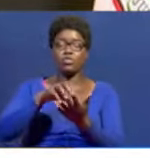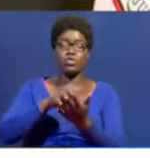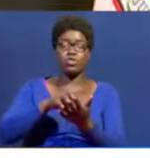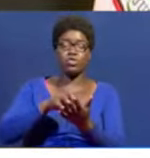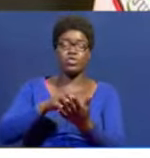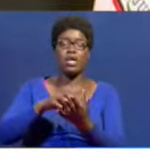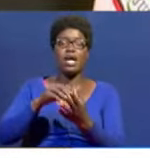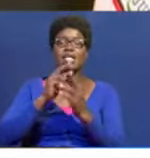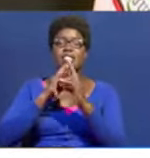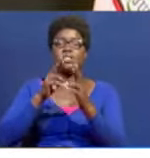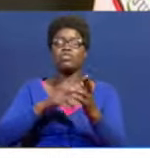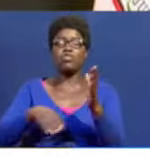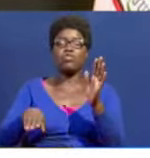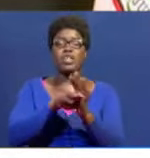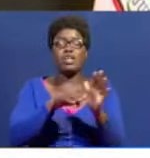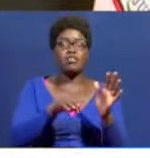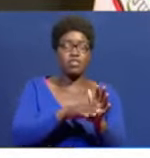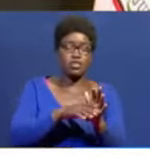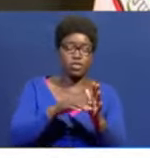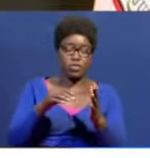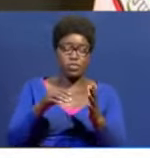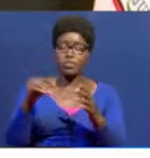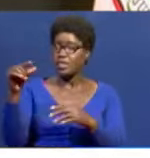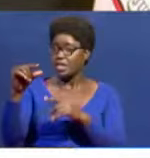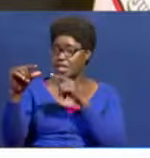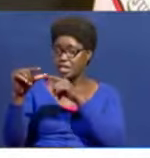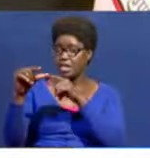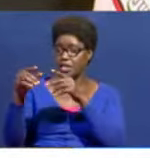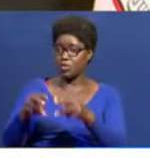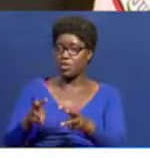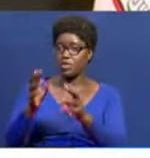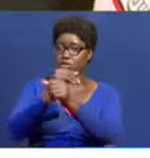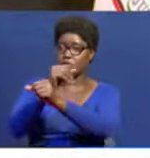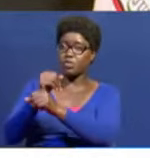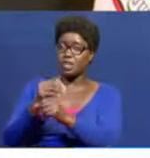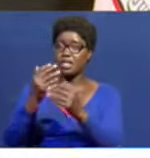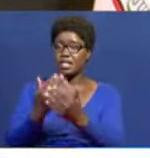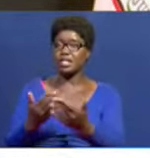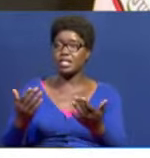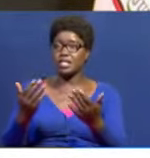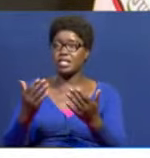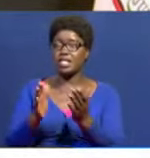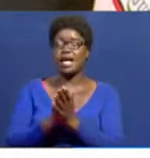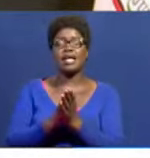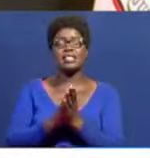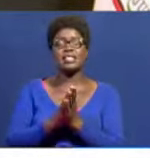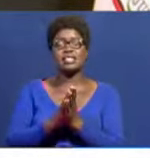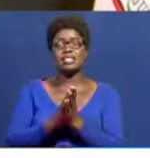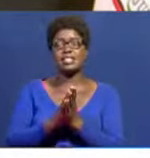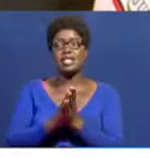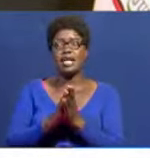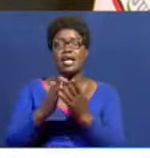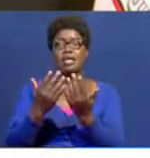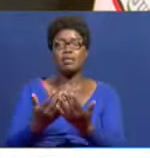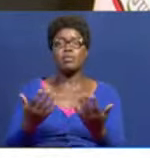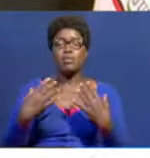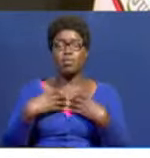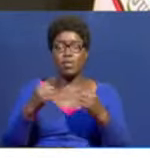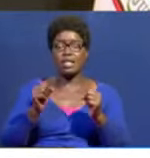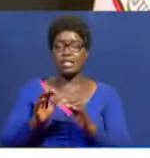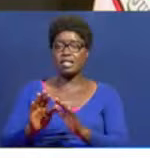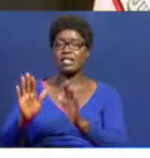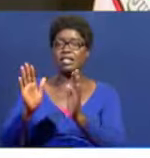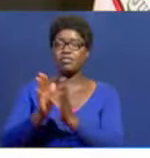as a result of the eviction. G, include mechanisms to protect property and possessions left